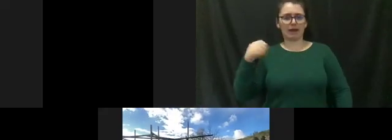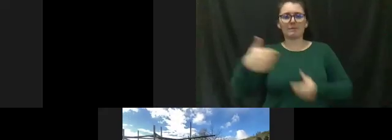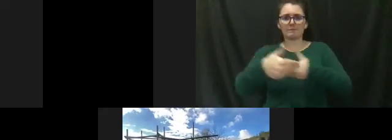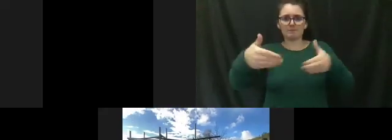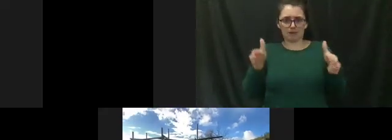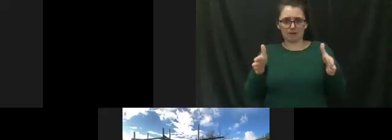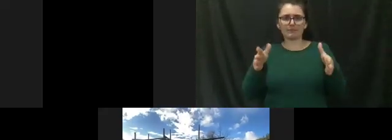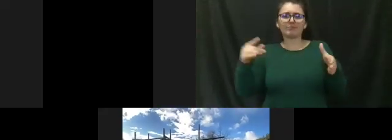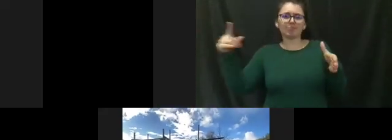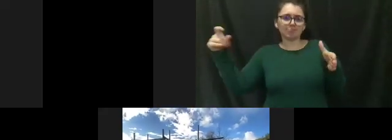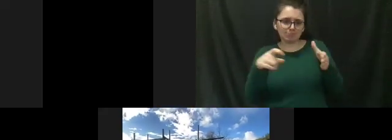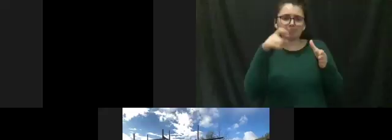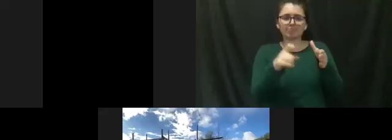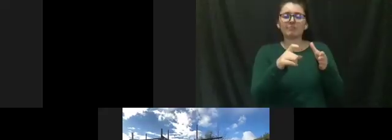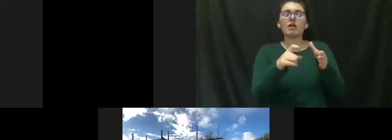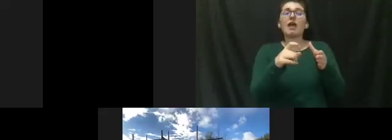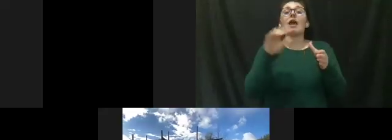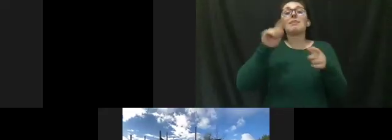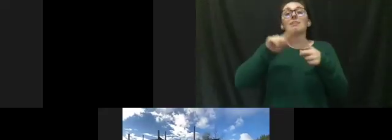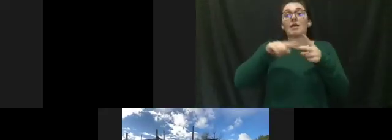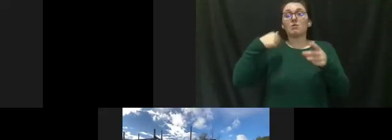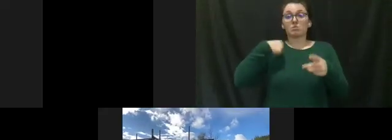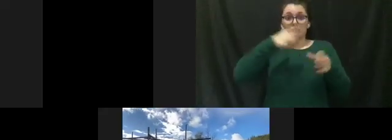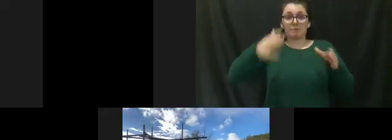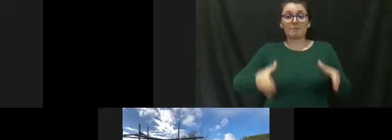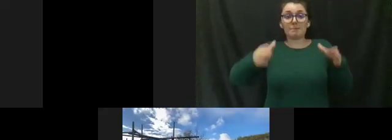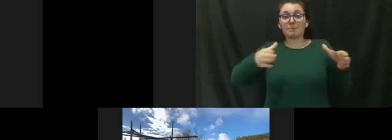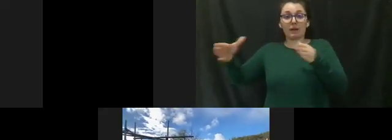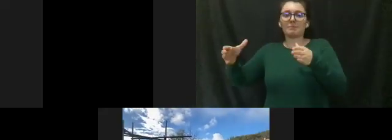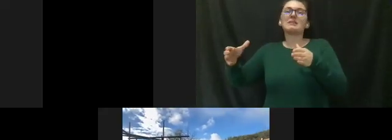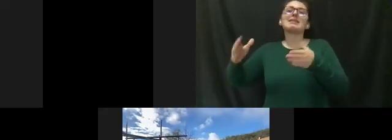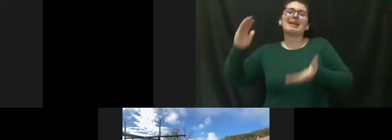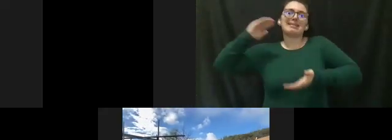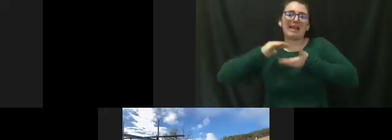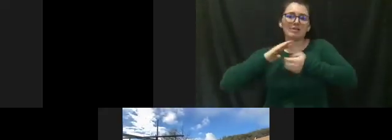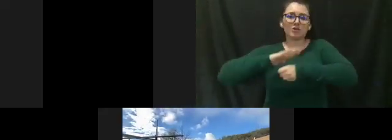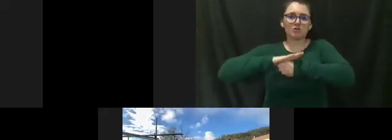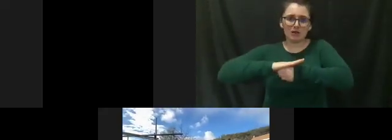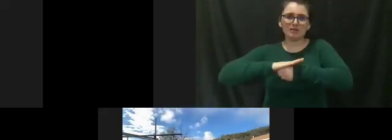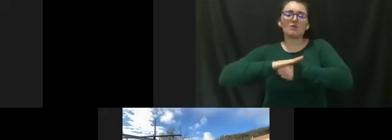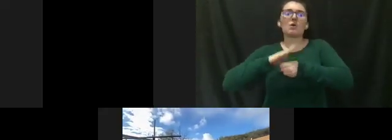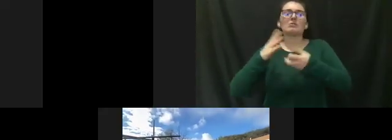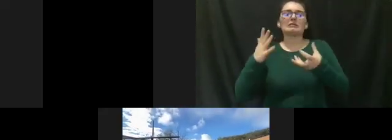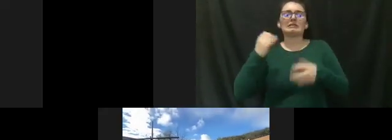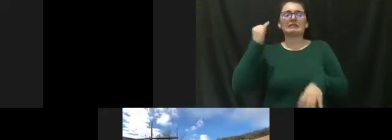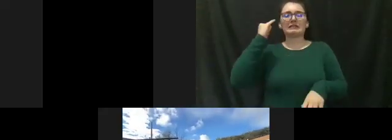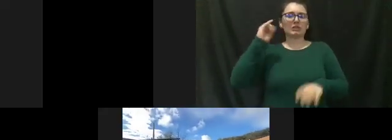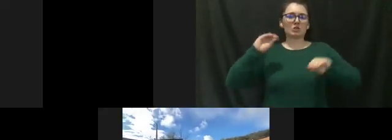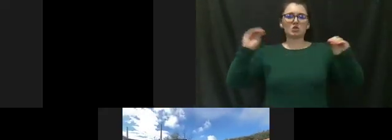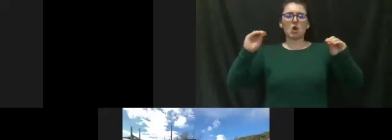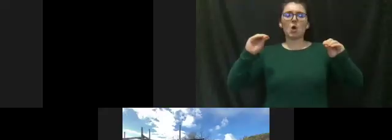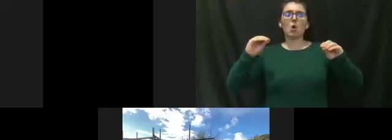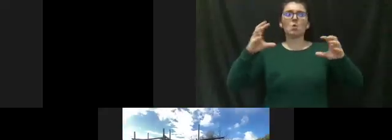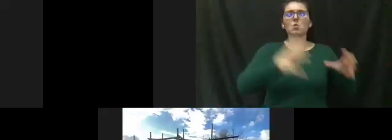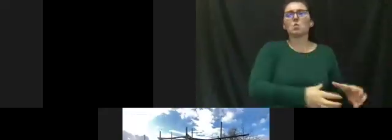to go. Much less stressful for them and for us than having to try and catch them in a net. Right. Oh my